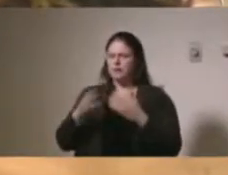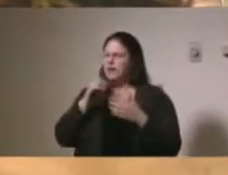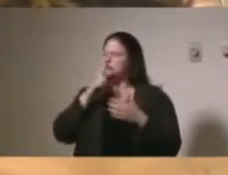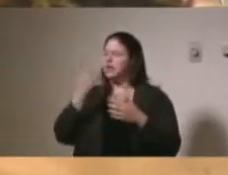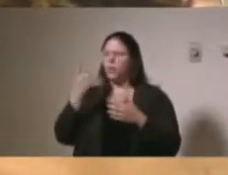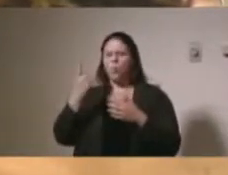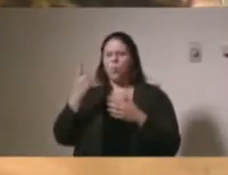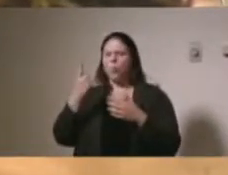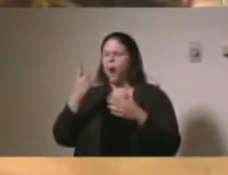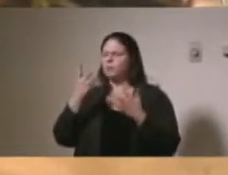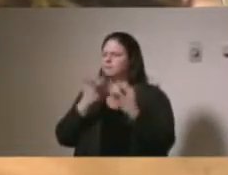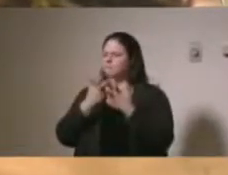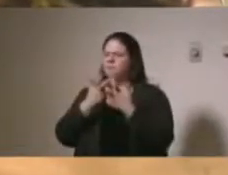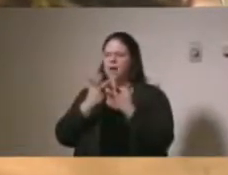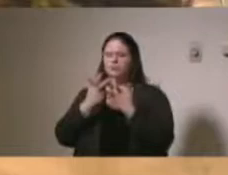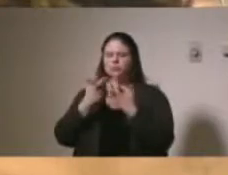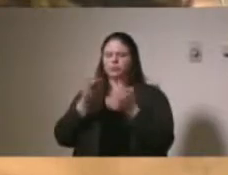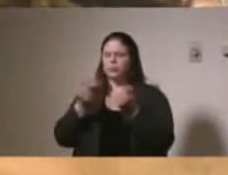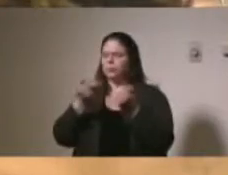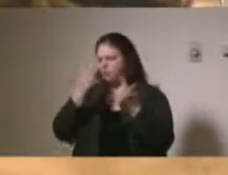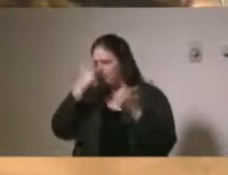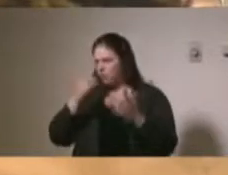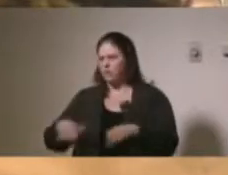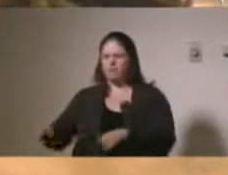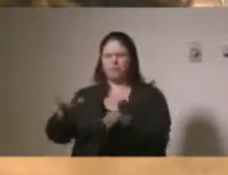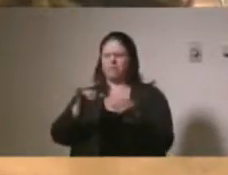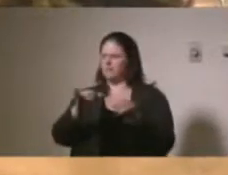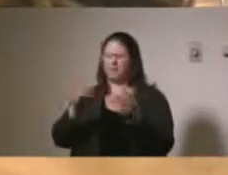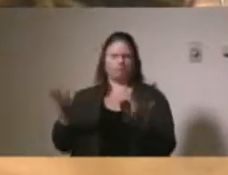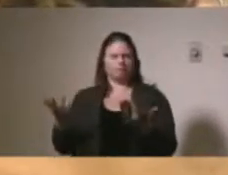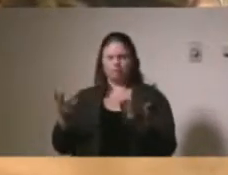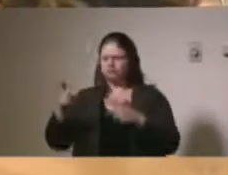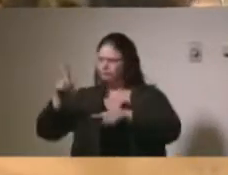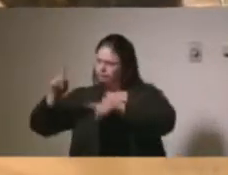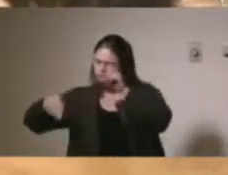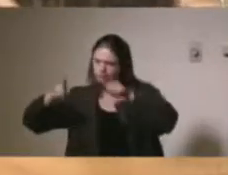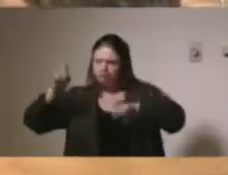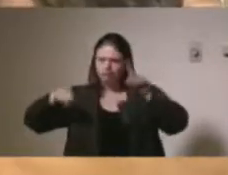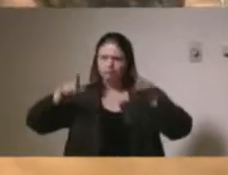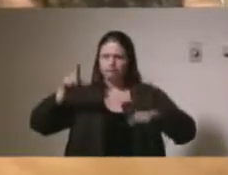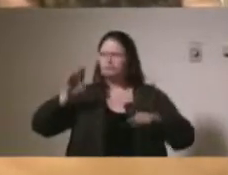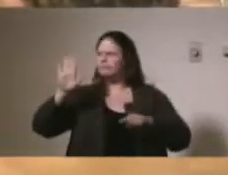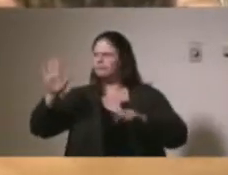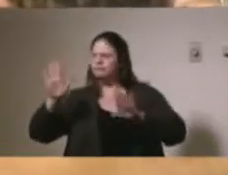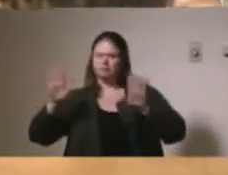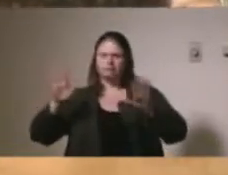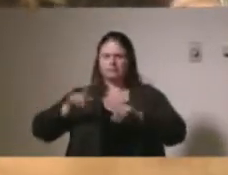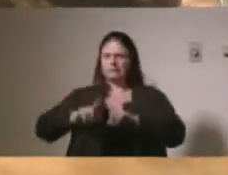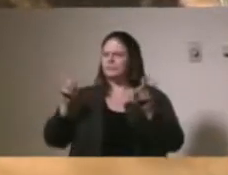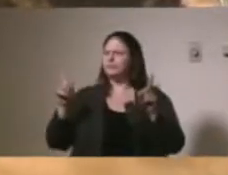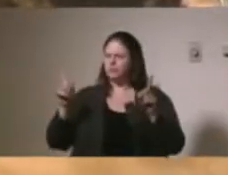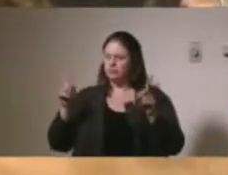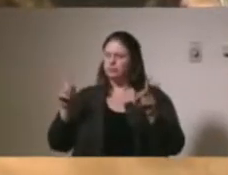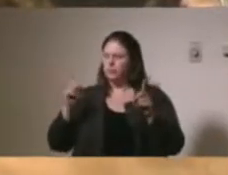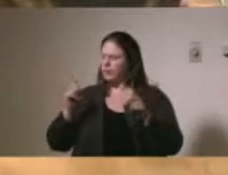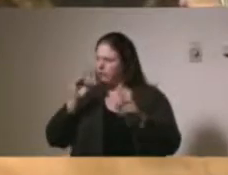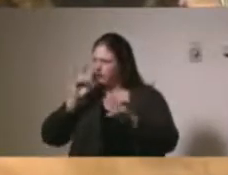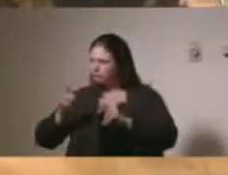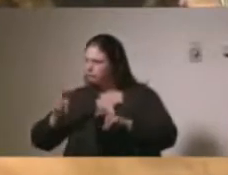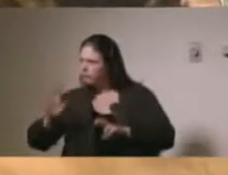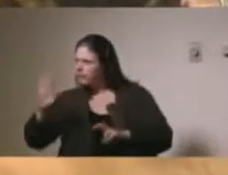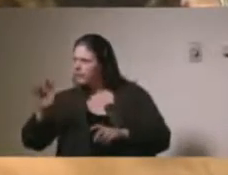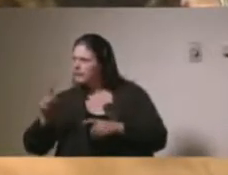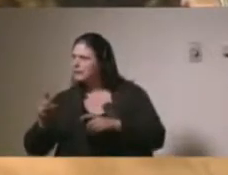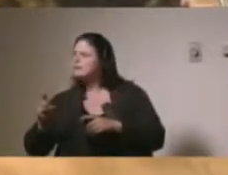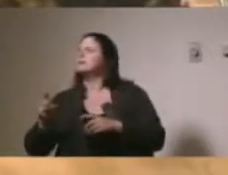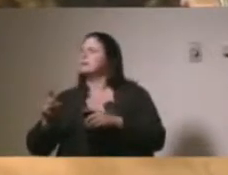a one-size-fits-all. There's different needs and there's different challenges that we're going to have to meet, and